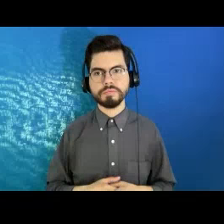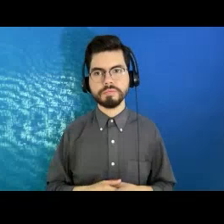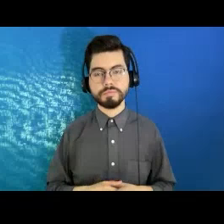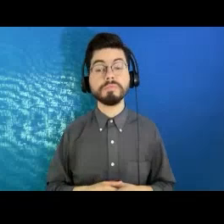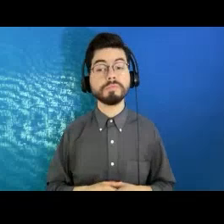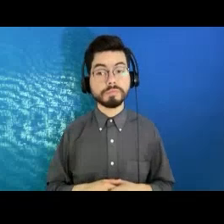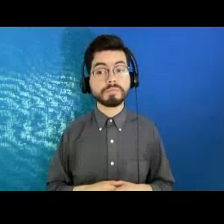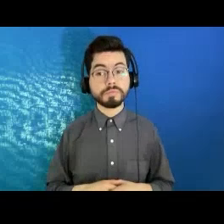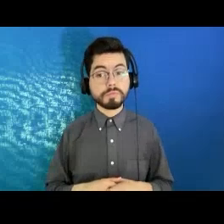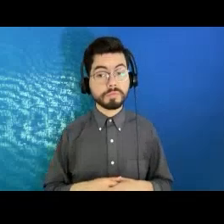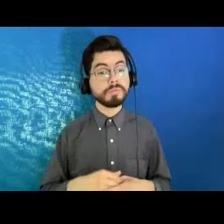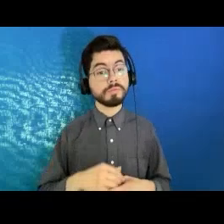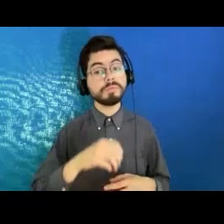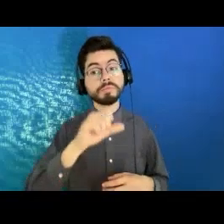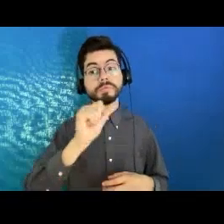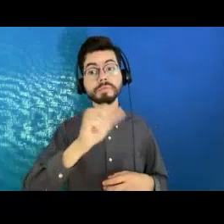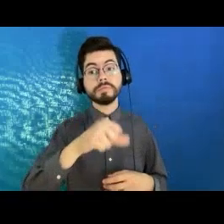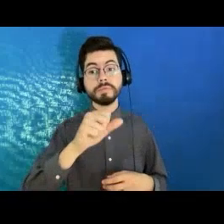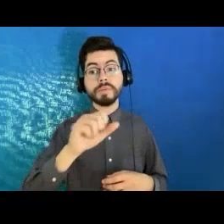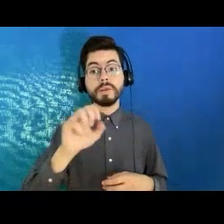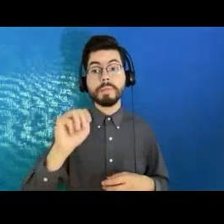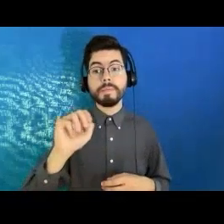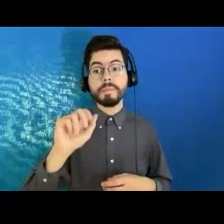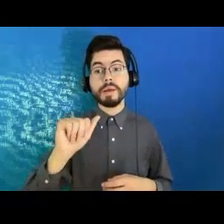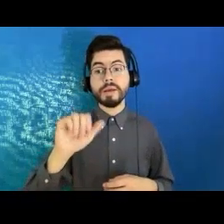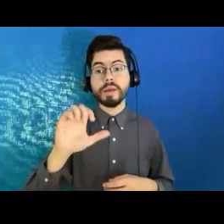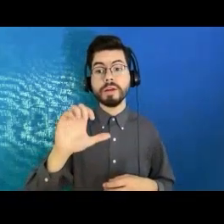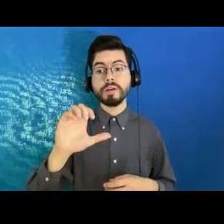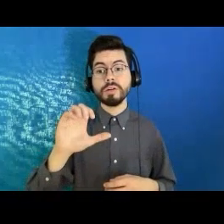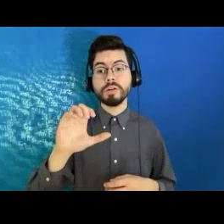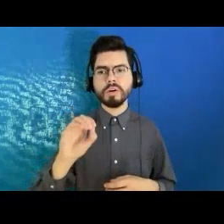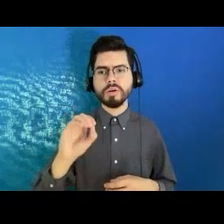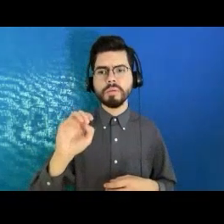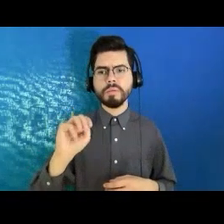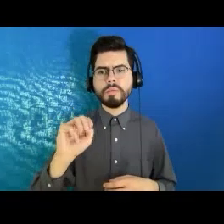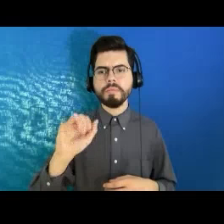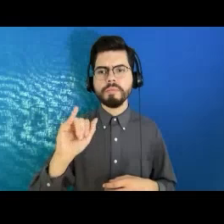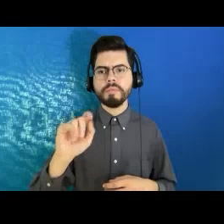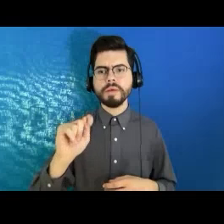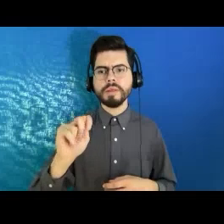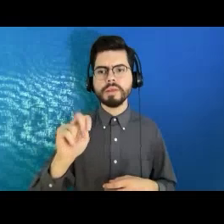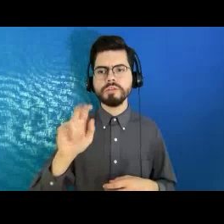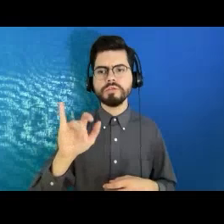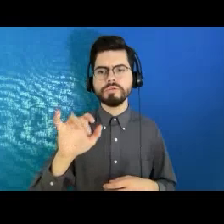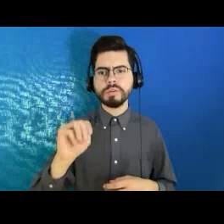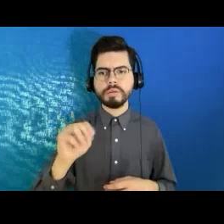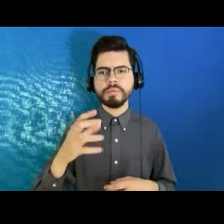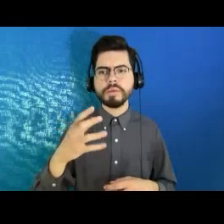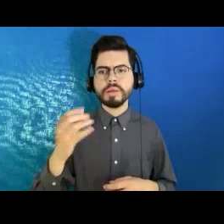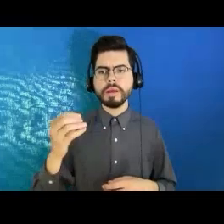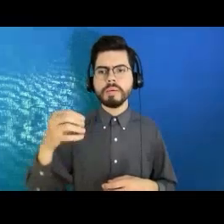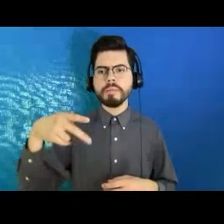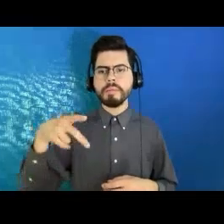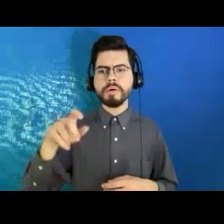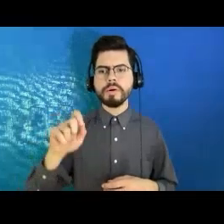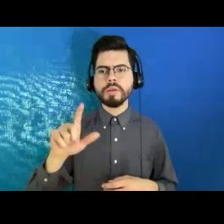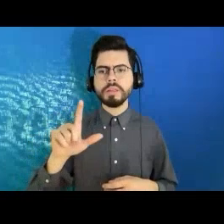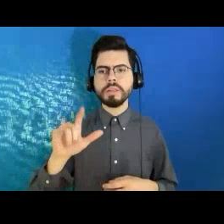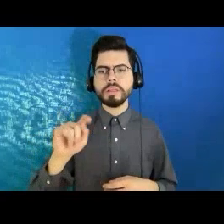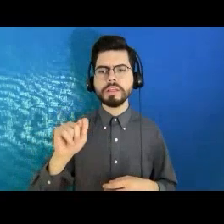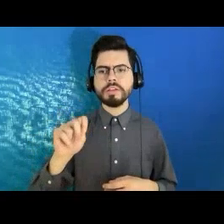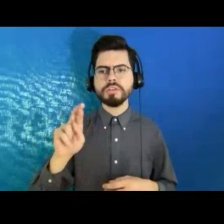Okay, yeah. So Rhacometrium's a really common moss, and then also Polytrichum. But another thing that I had